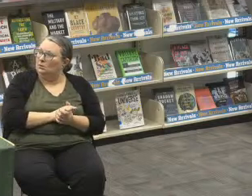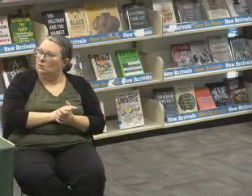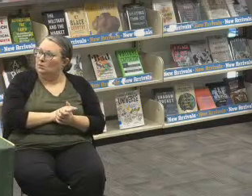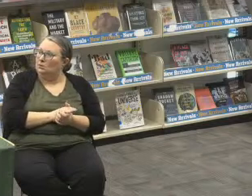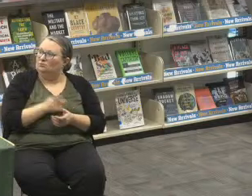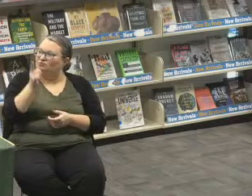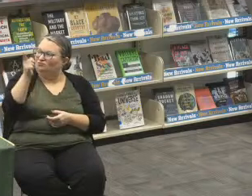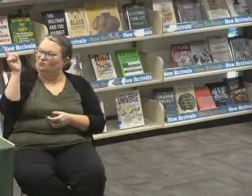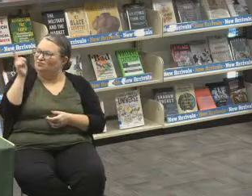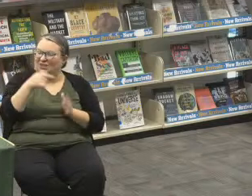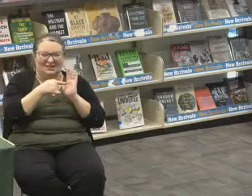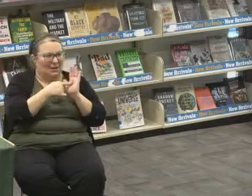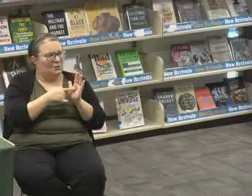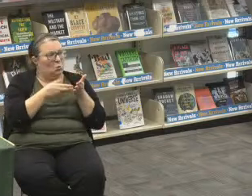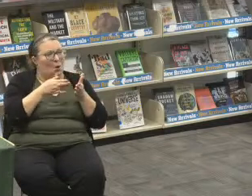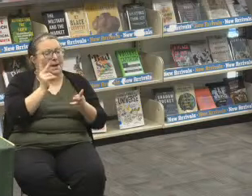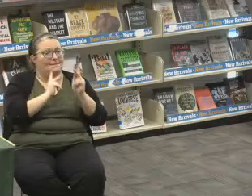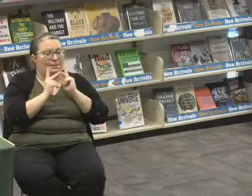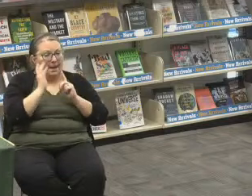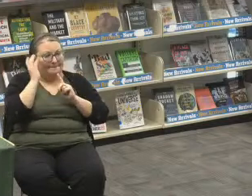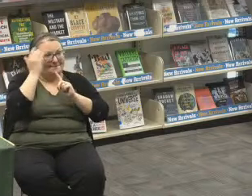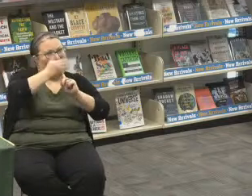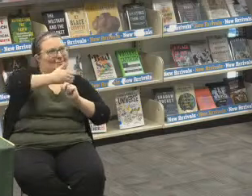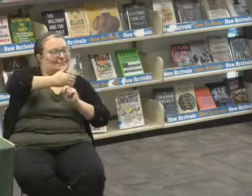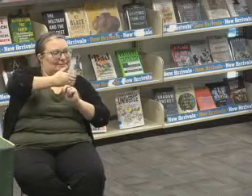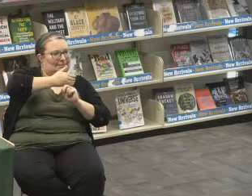So, some examples of ways that people mask.